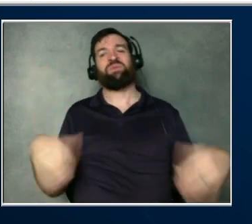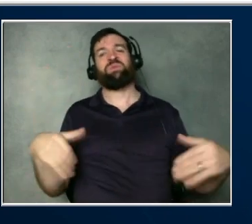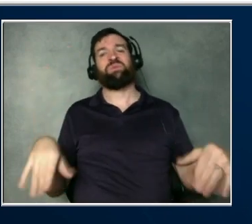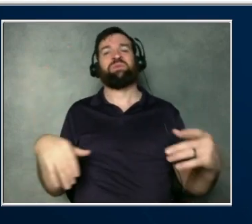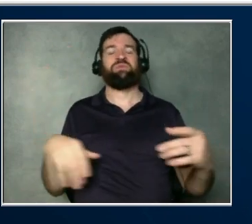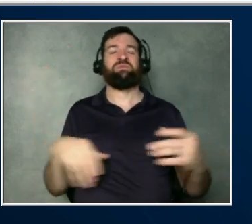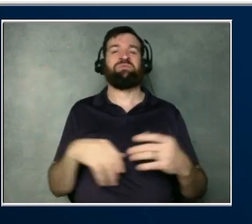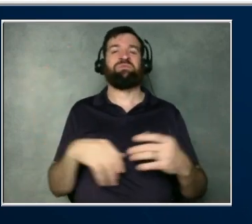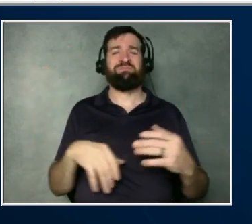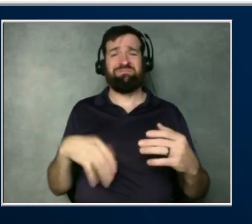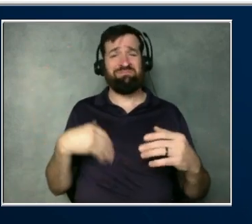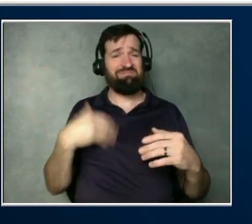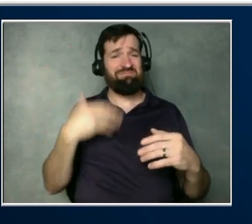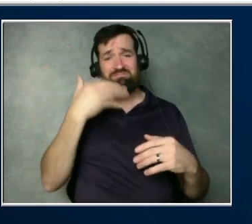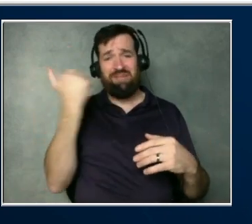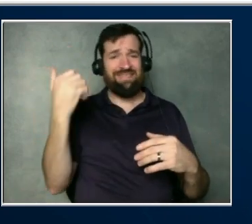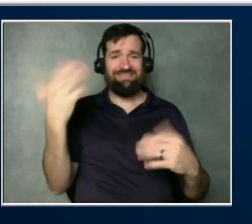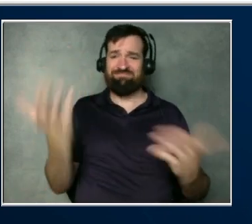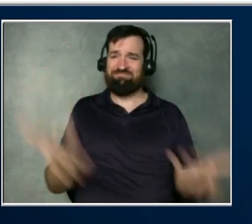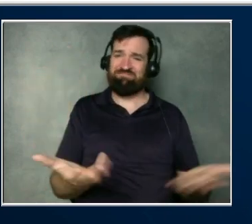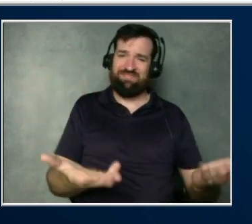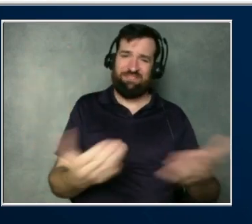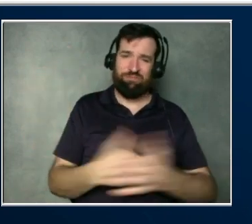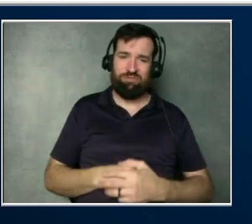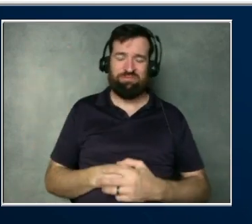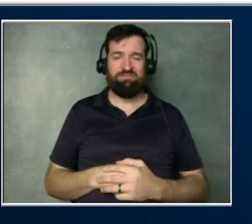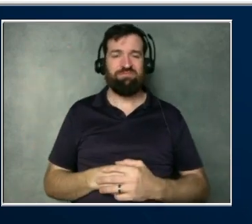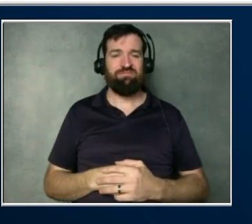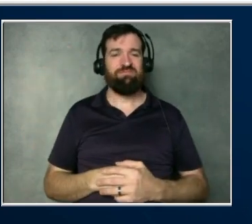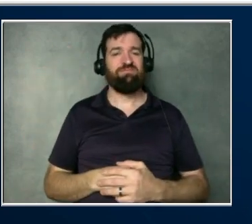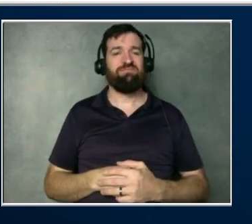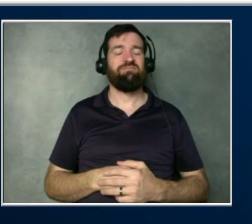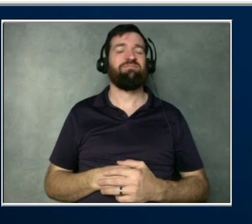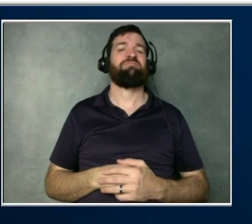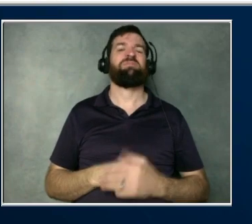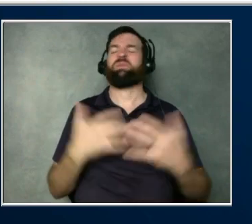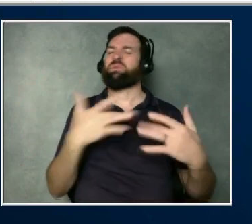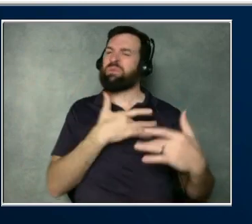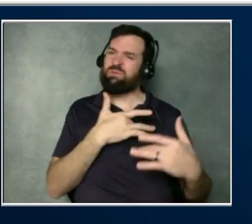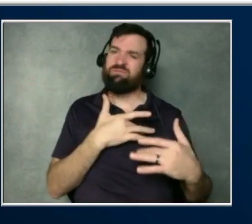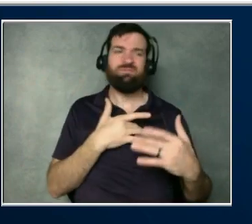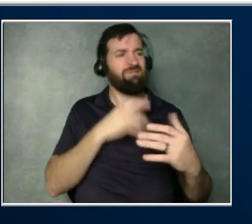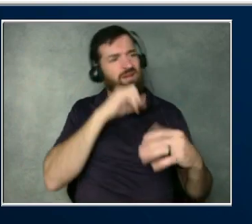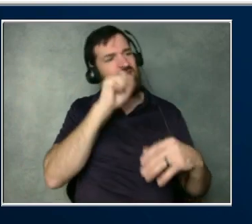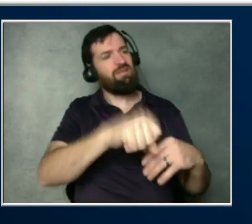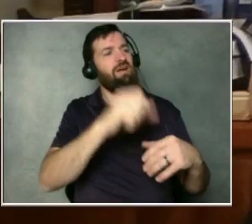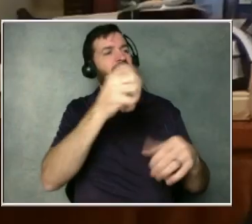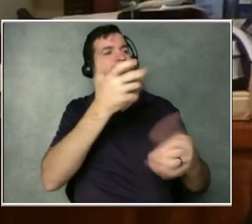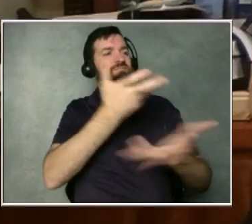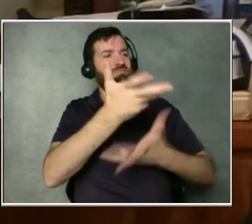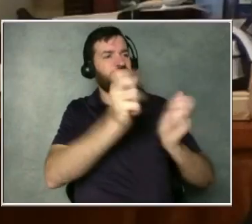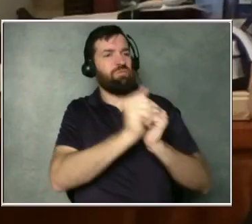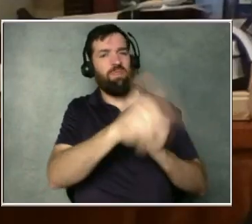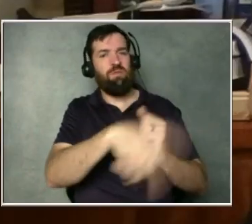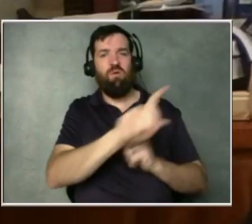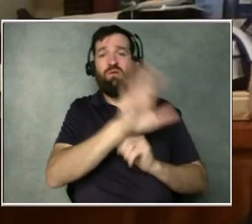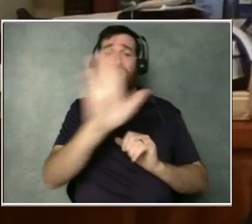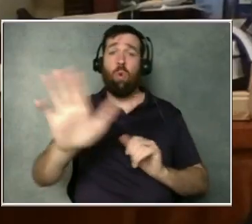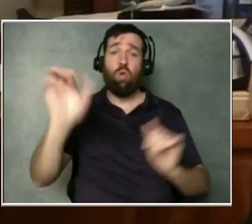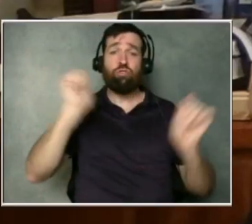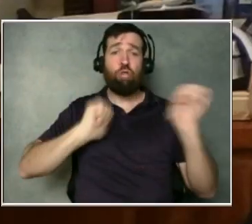been the best to have you here, and I can't tell you how much that's meant to us and to our public. I love working with you guys, and I think your show has